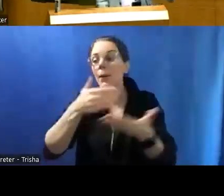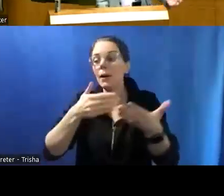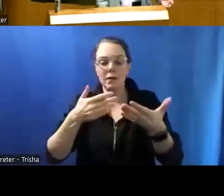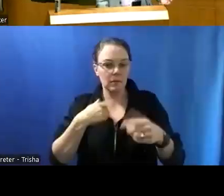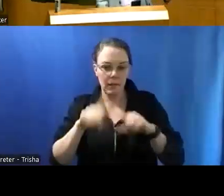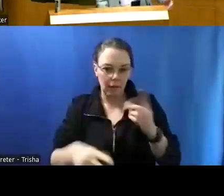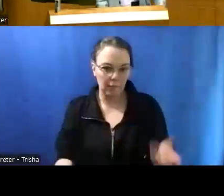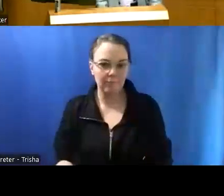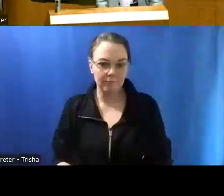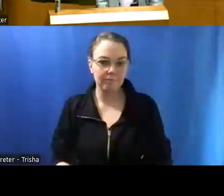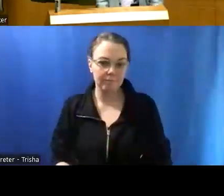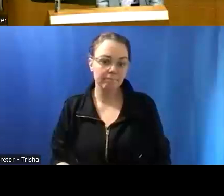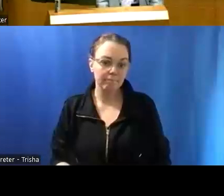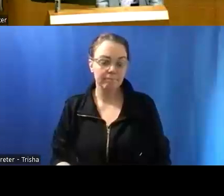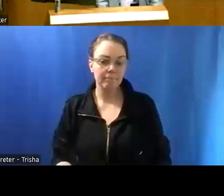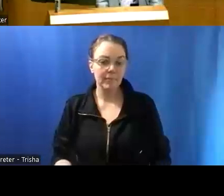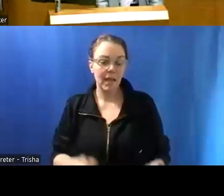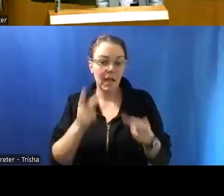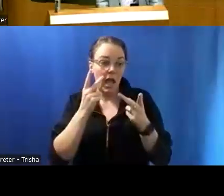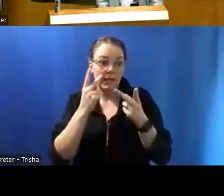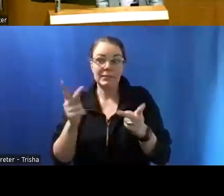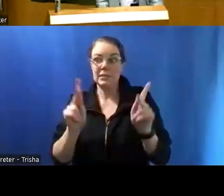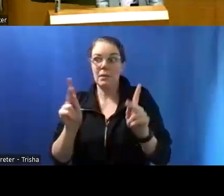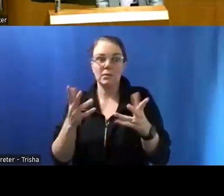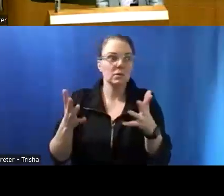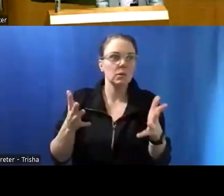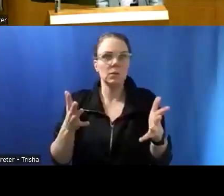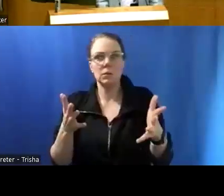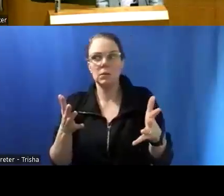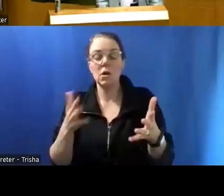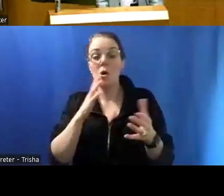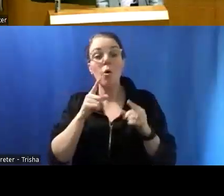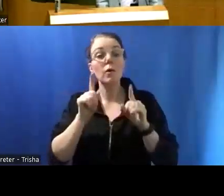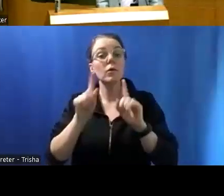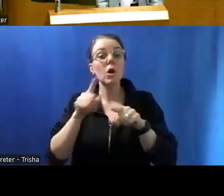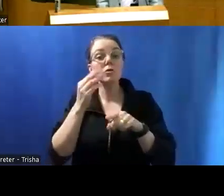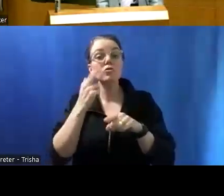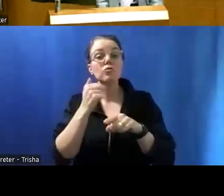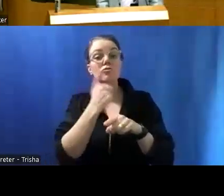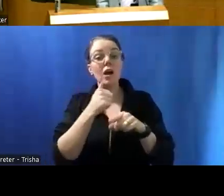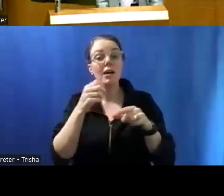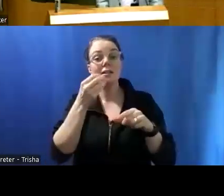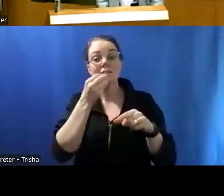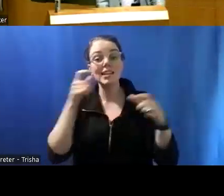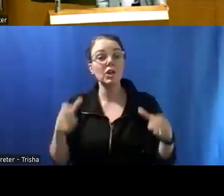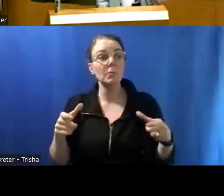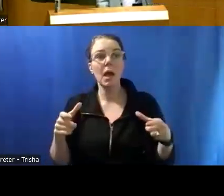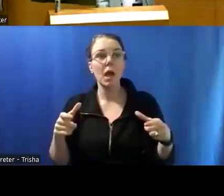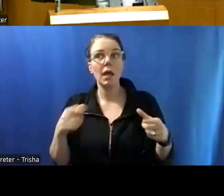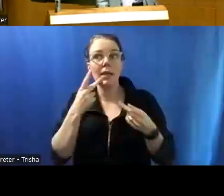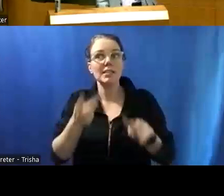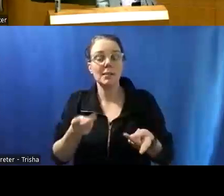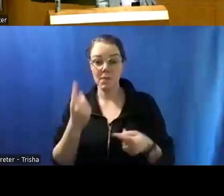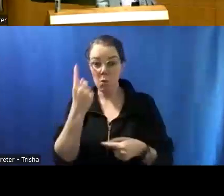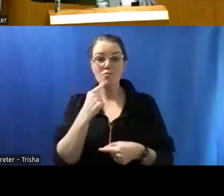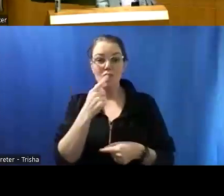can't see people, or if you're at a dinner and imagine eating when you can't see. There was a restaurant in New York